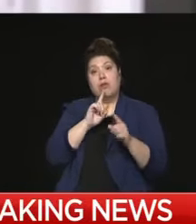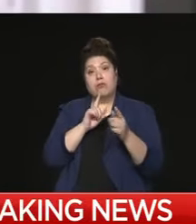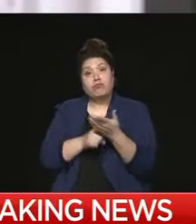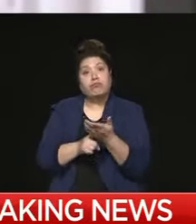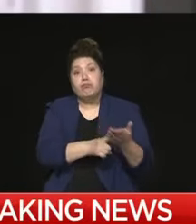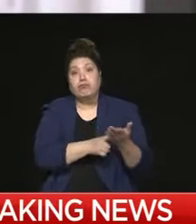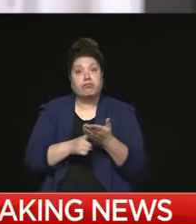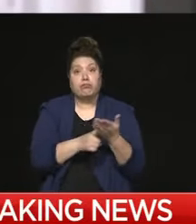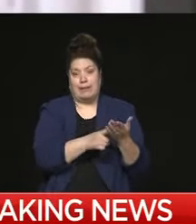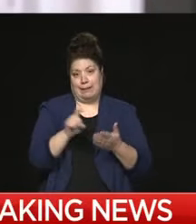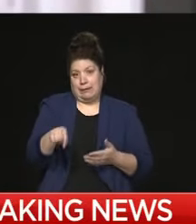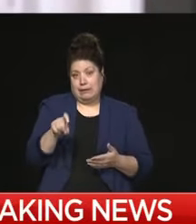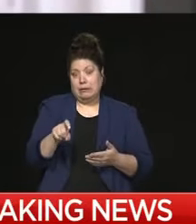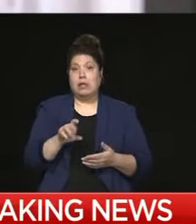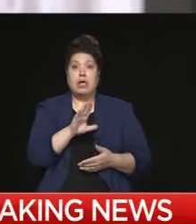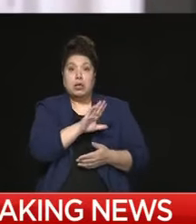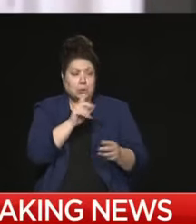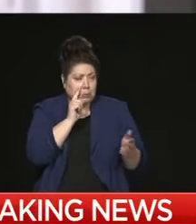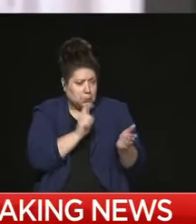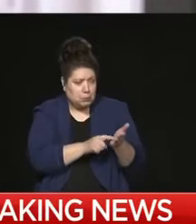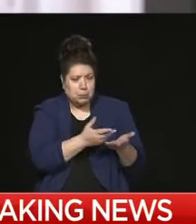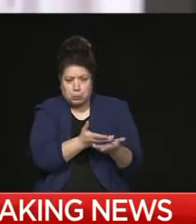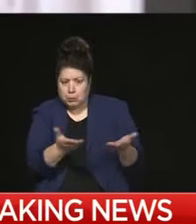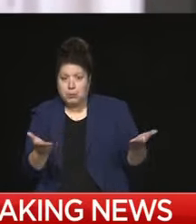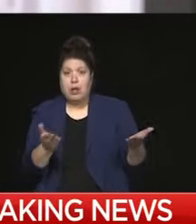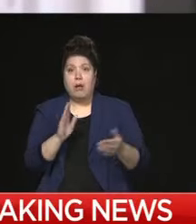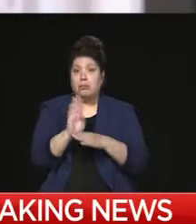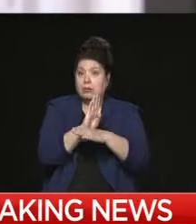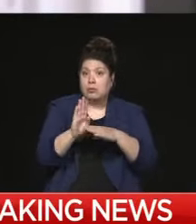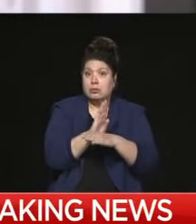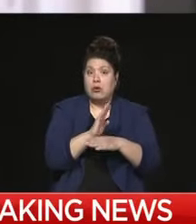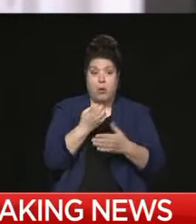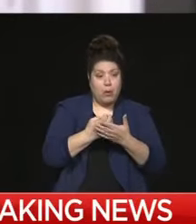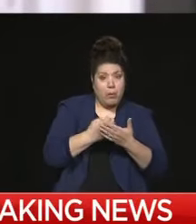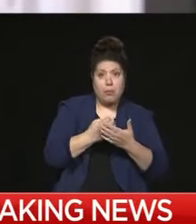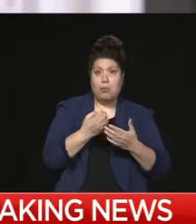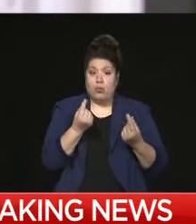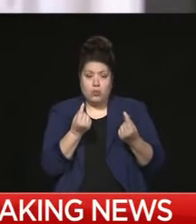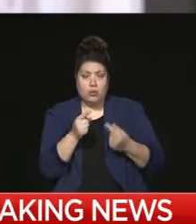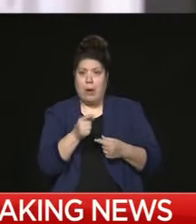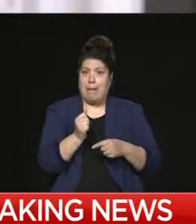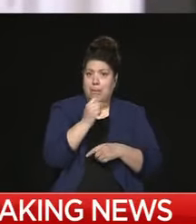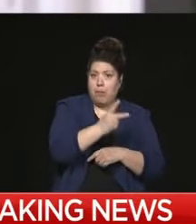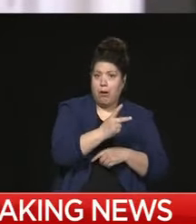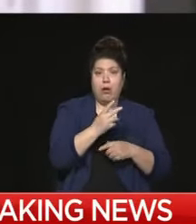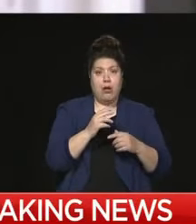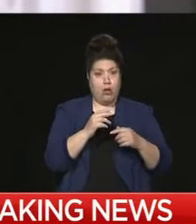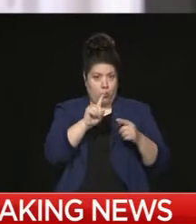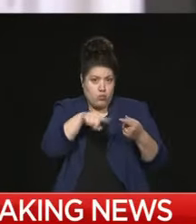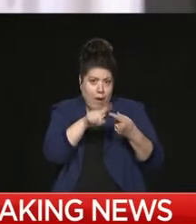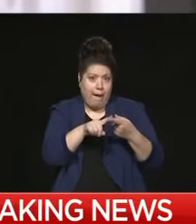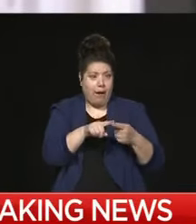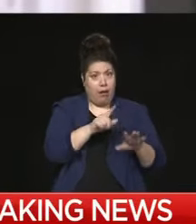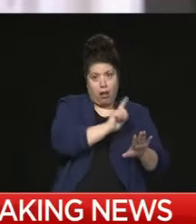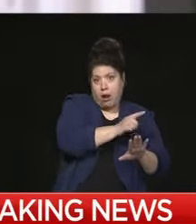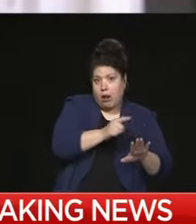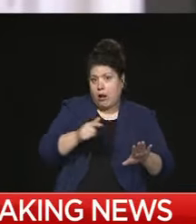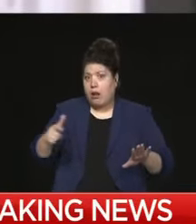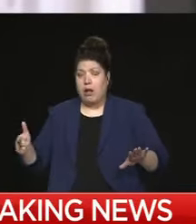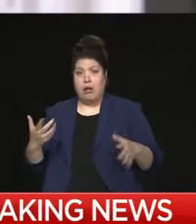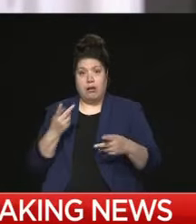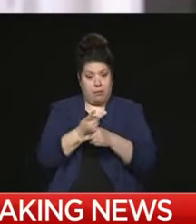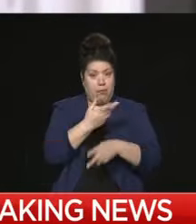had about how we reopen our economy, what happens in the right order, what the sequencing is, how we keep people safe. But